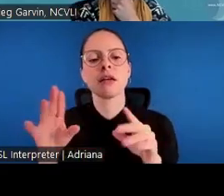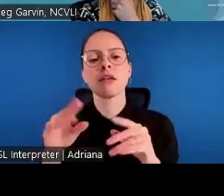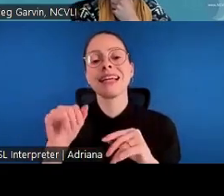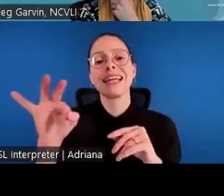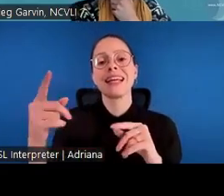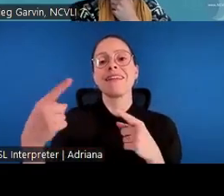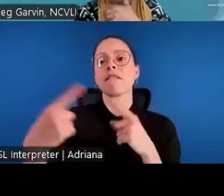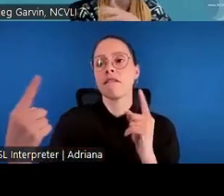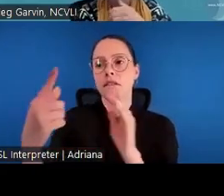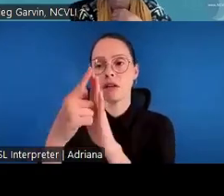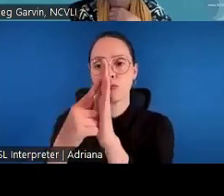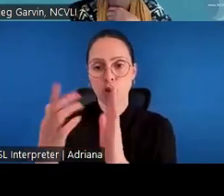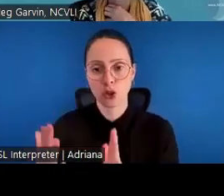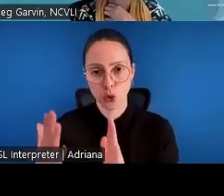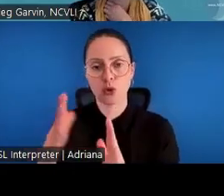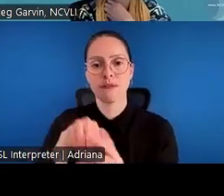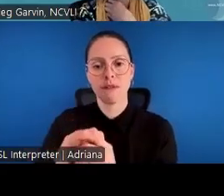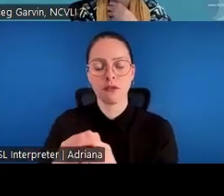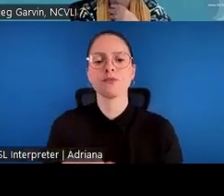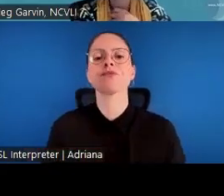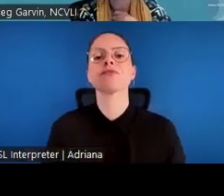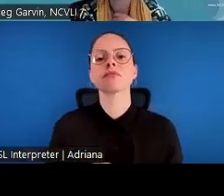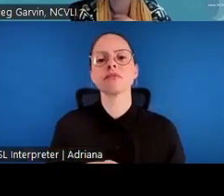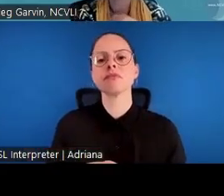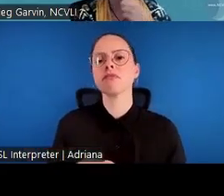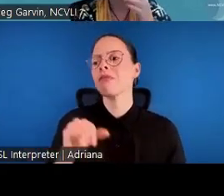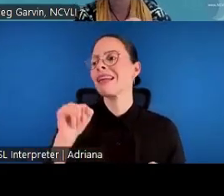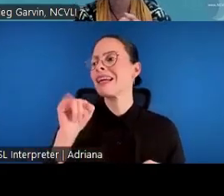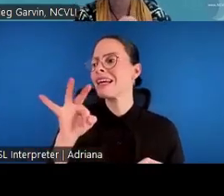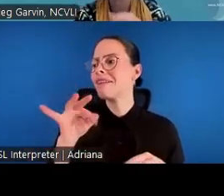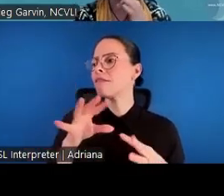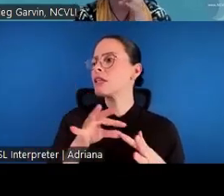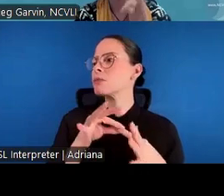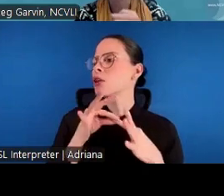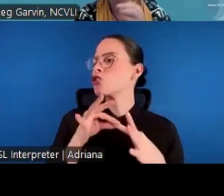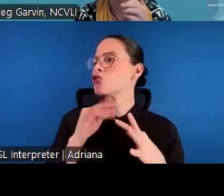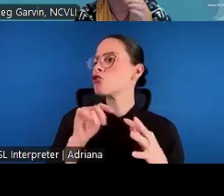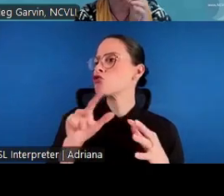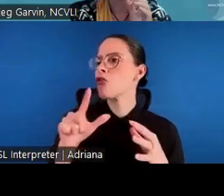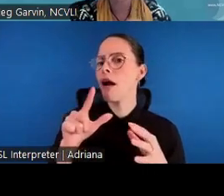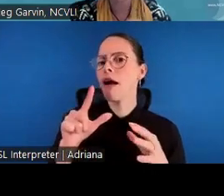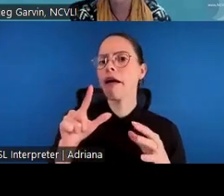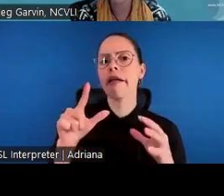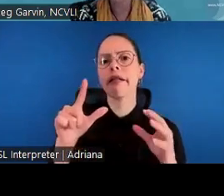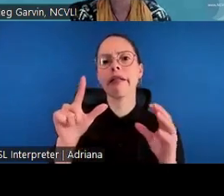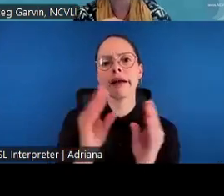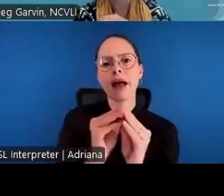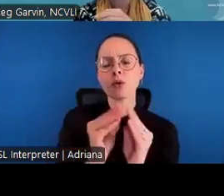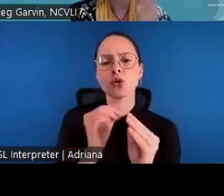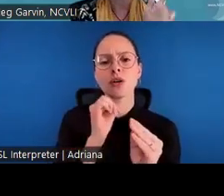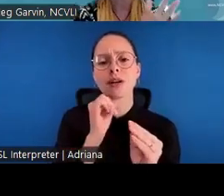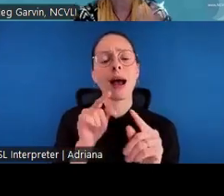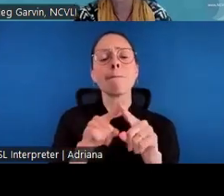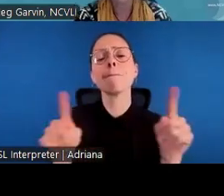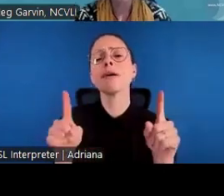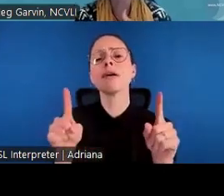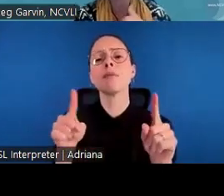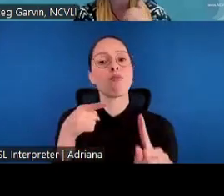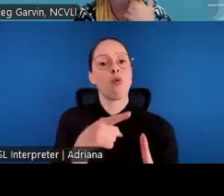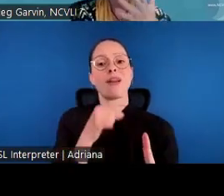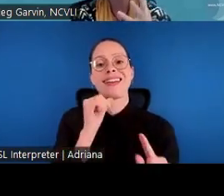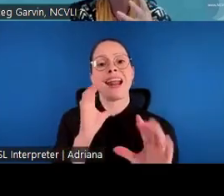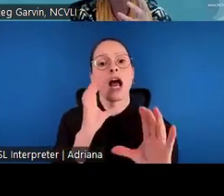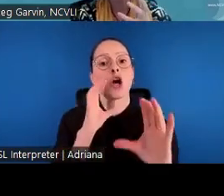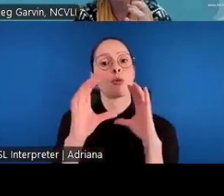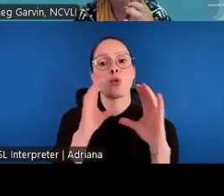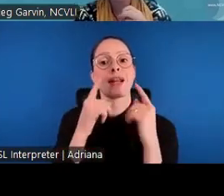it is with special trial counsel, or you think it is, but they're not communicating effectively with you. You're not sure what they're going